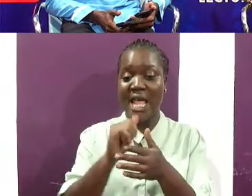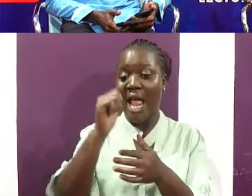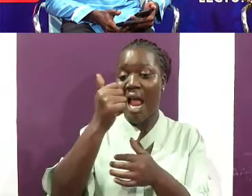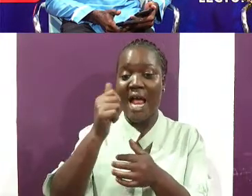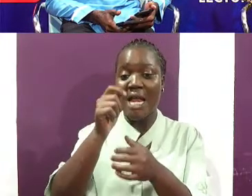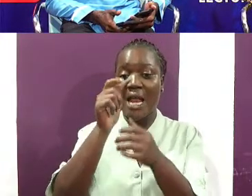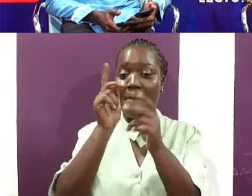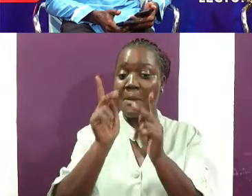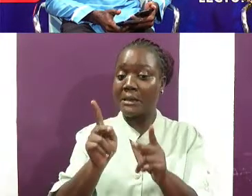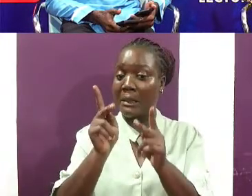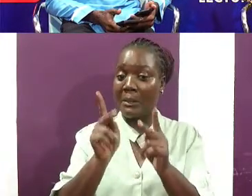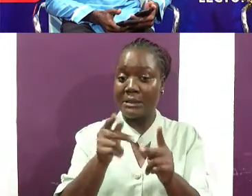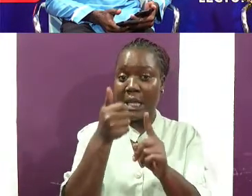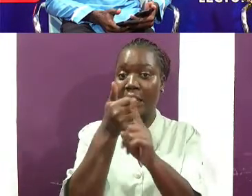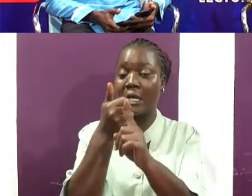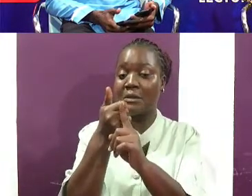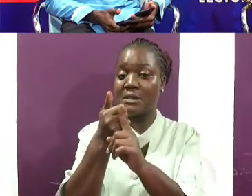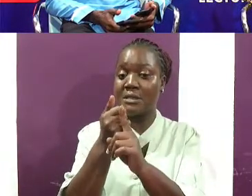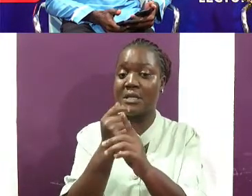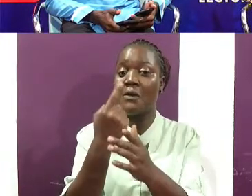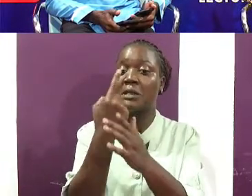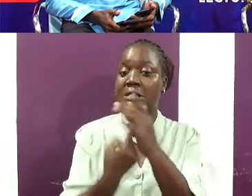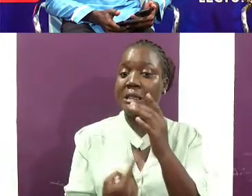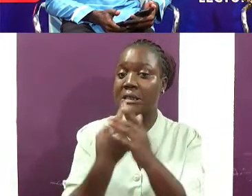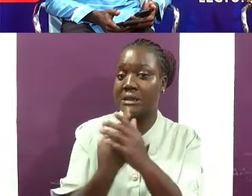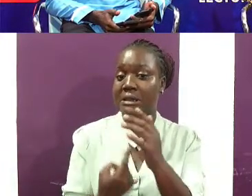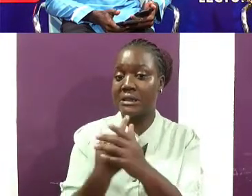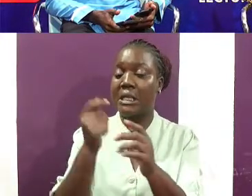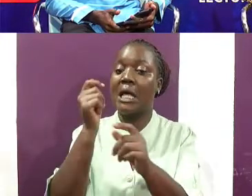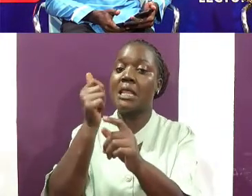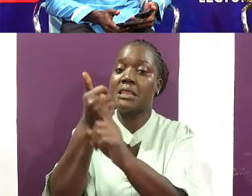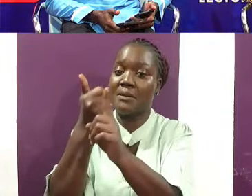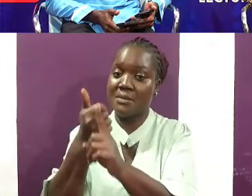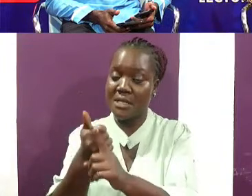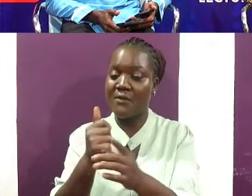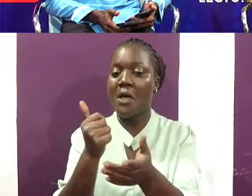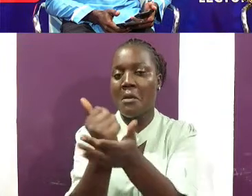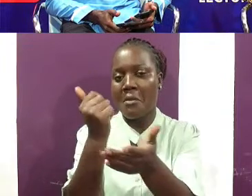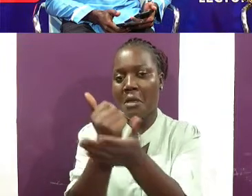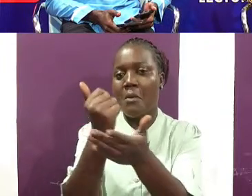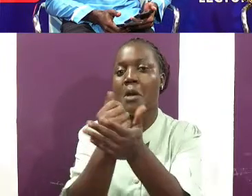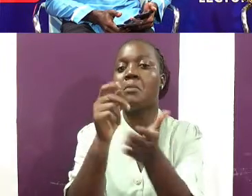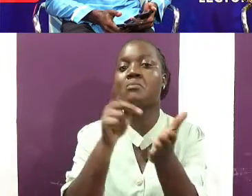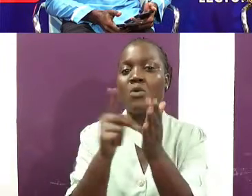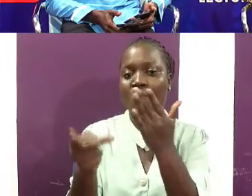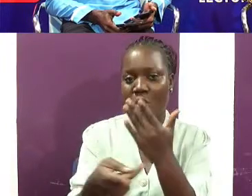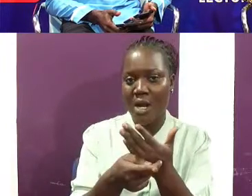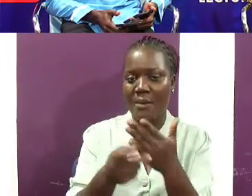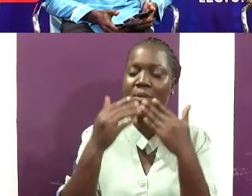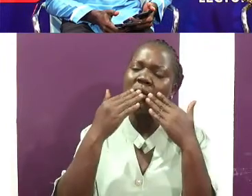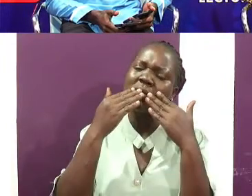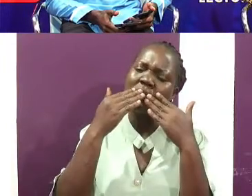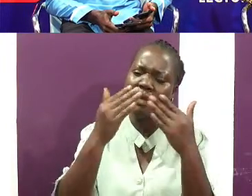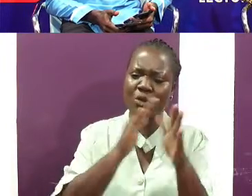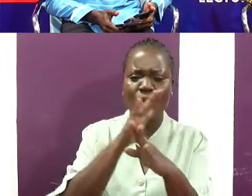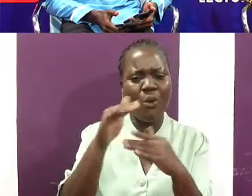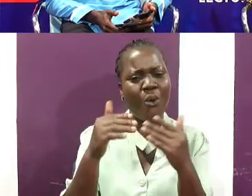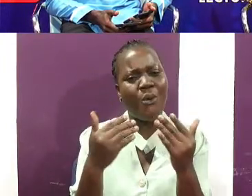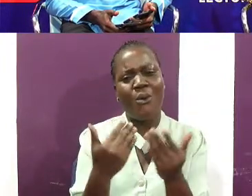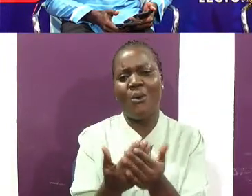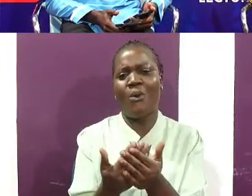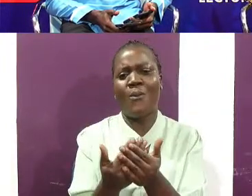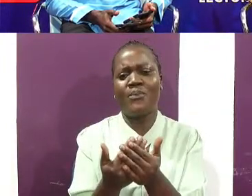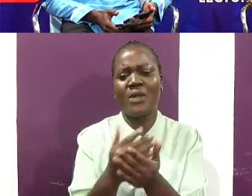a woman. Omo etimi aso ye nasene ema edi jume di se ebre wamo. me say ni Church of Christ ewo